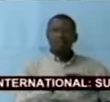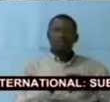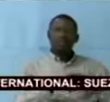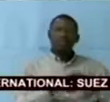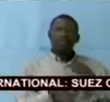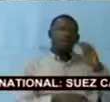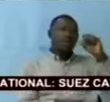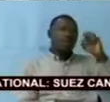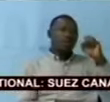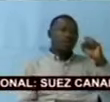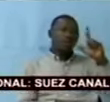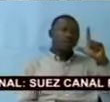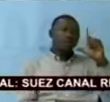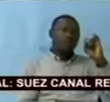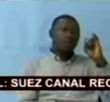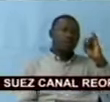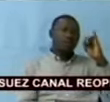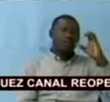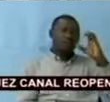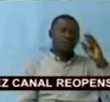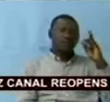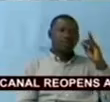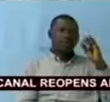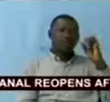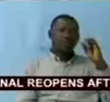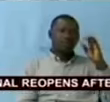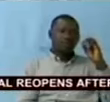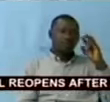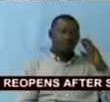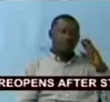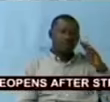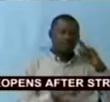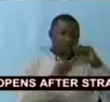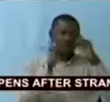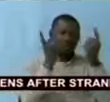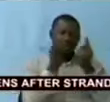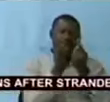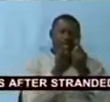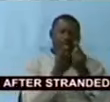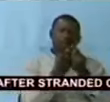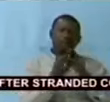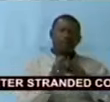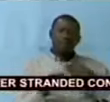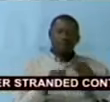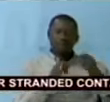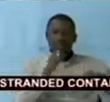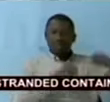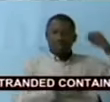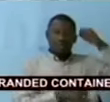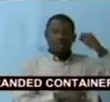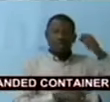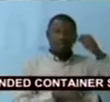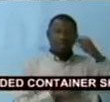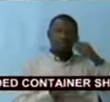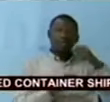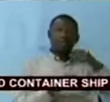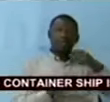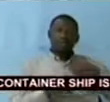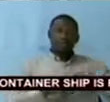And my learned senior, Jobate, was a Minister of Justice.